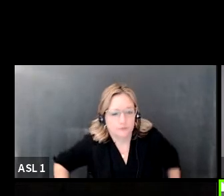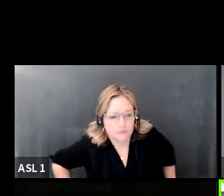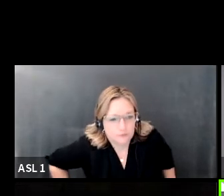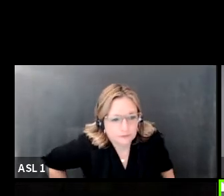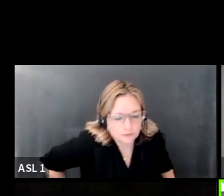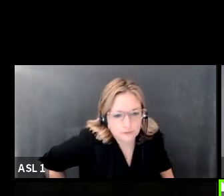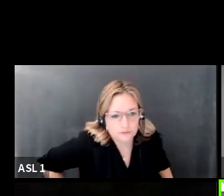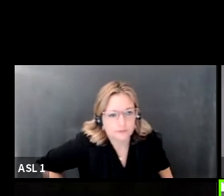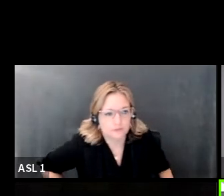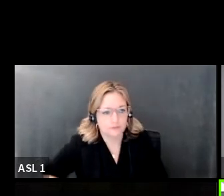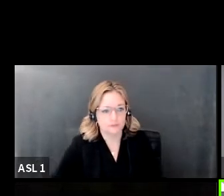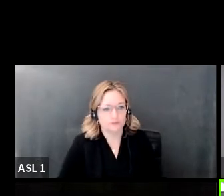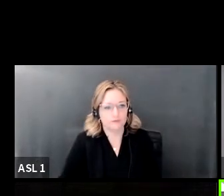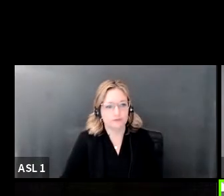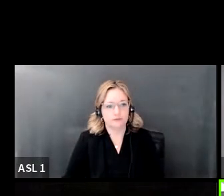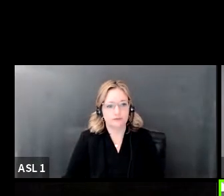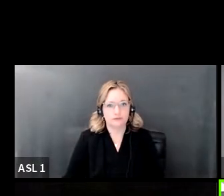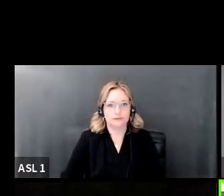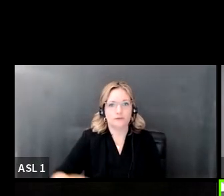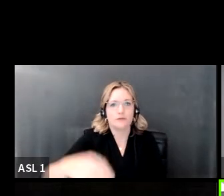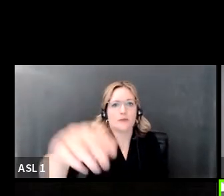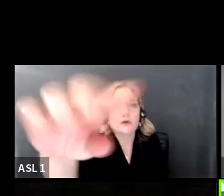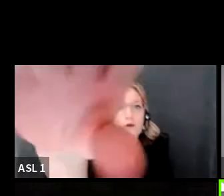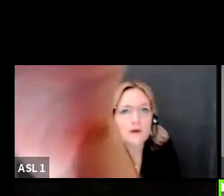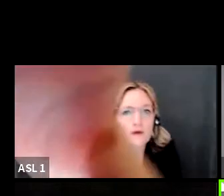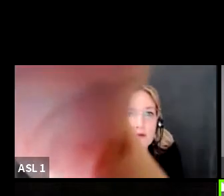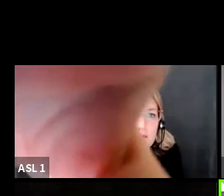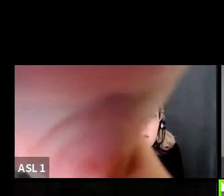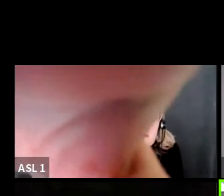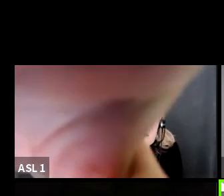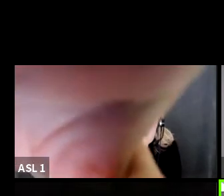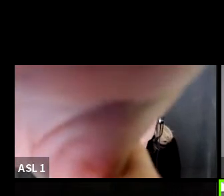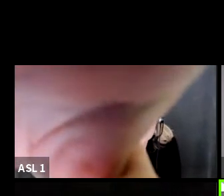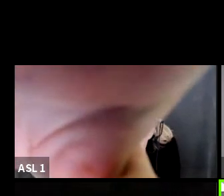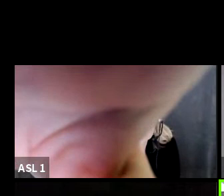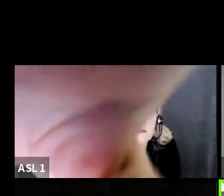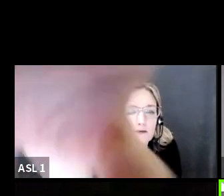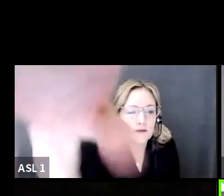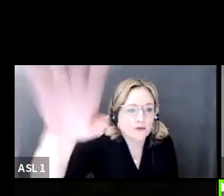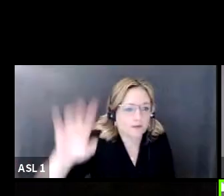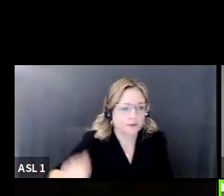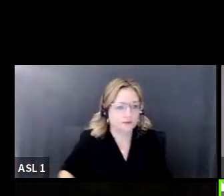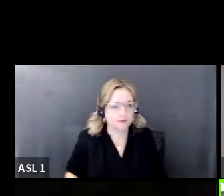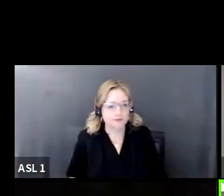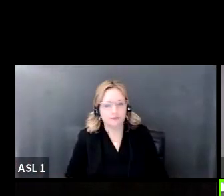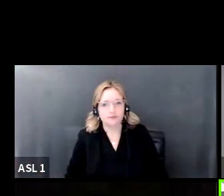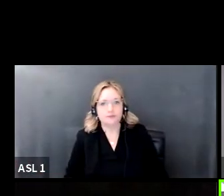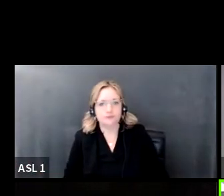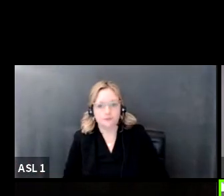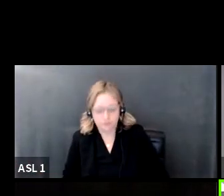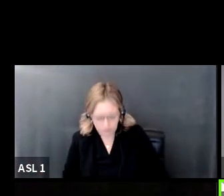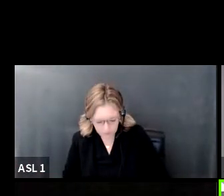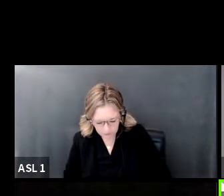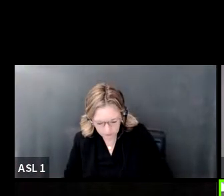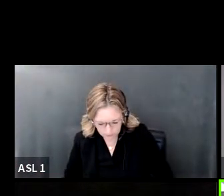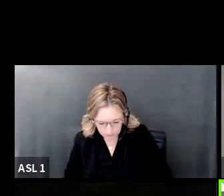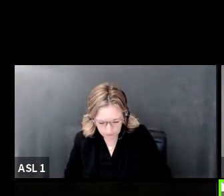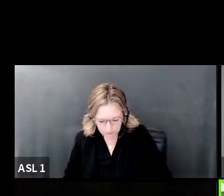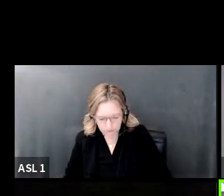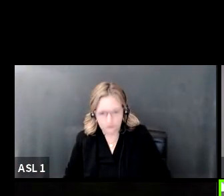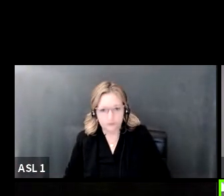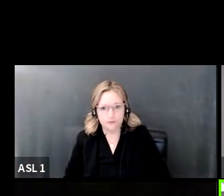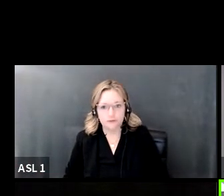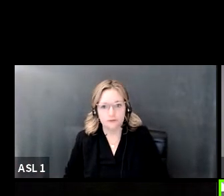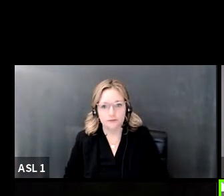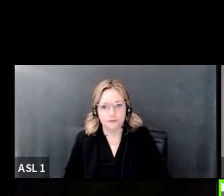what we believe is the adequate and barely effective level of police service delivery in this city